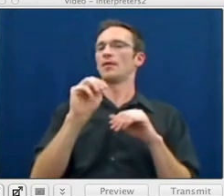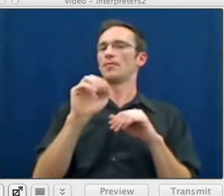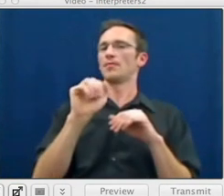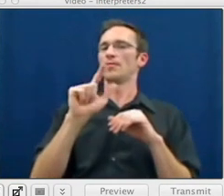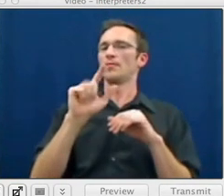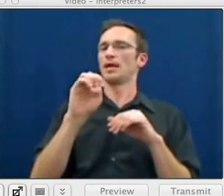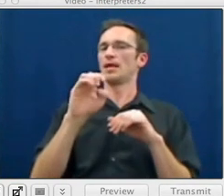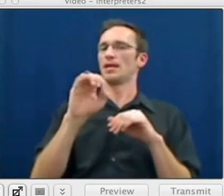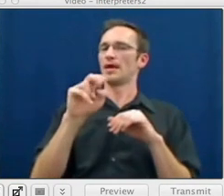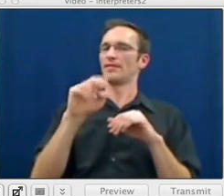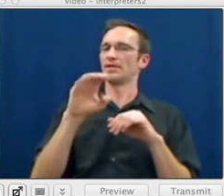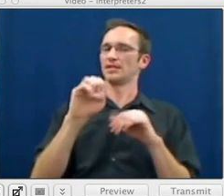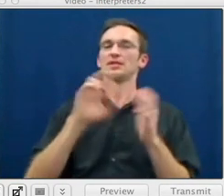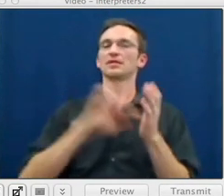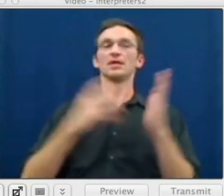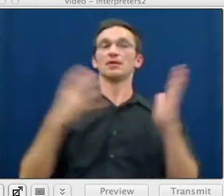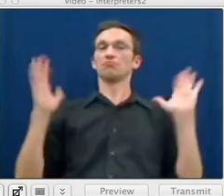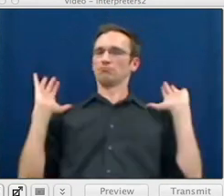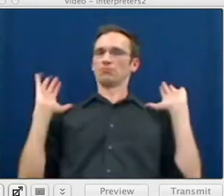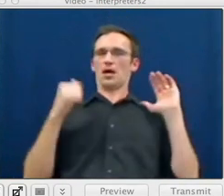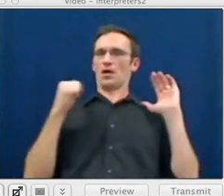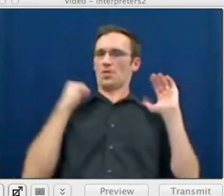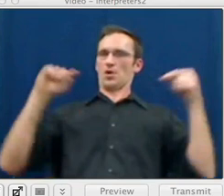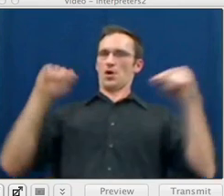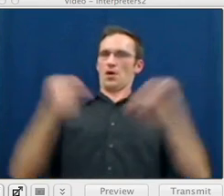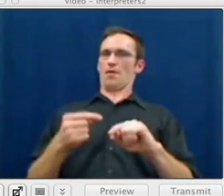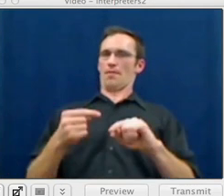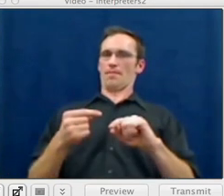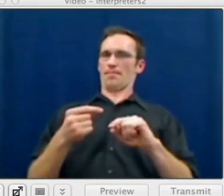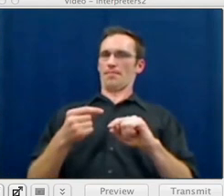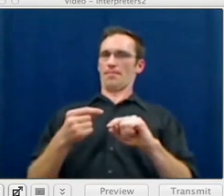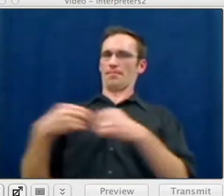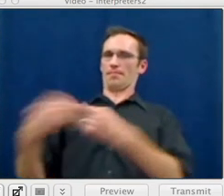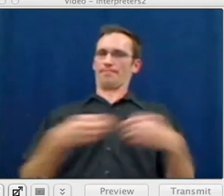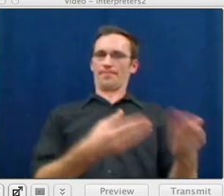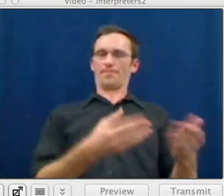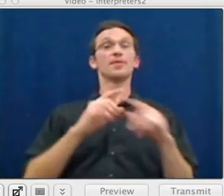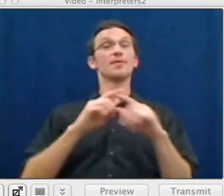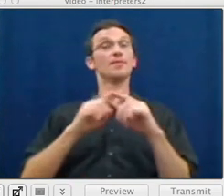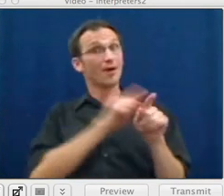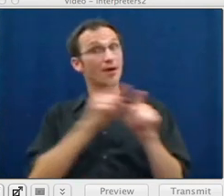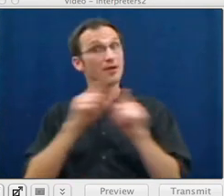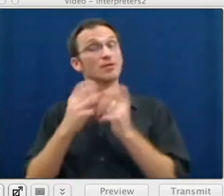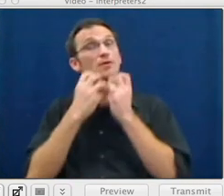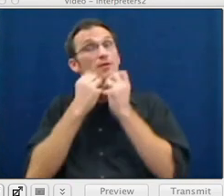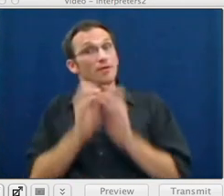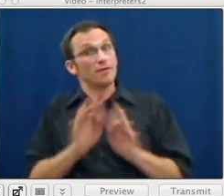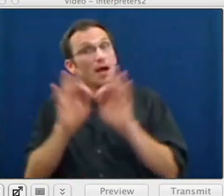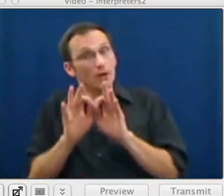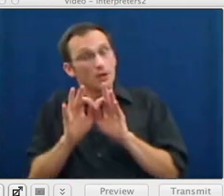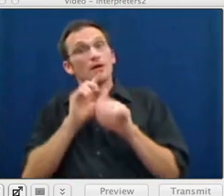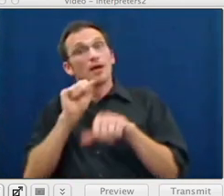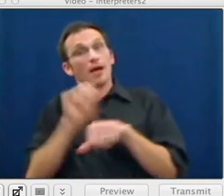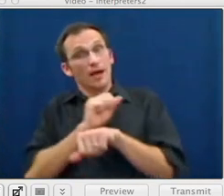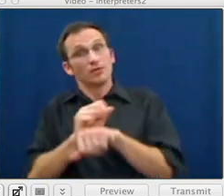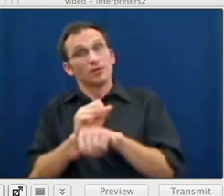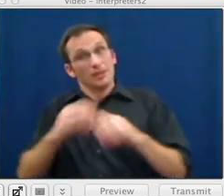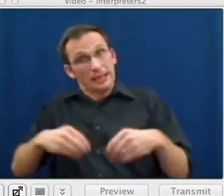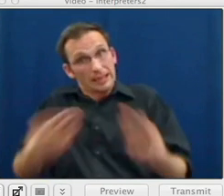harm. But not just do no harm, but a value of benevolence, which is do good things, right? Do